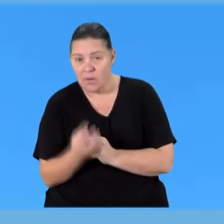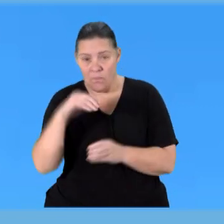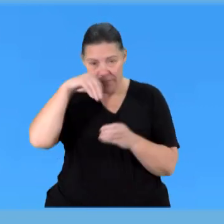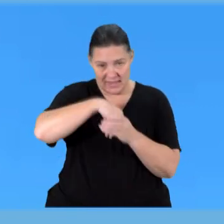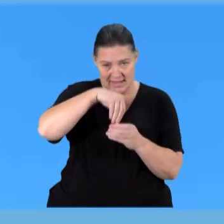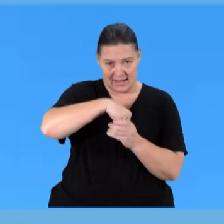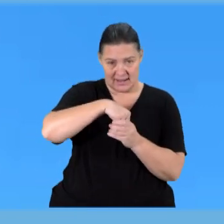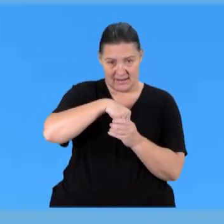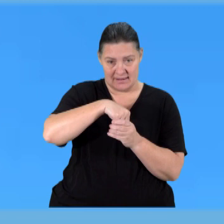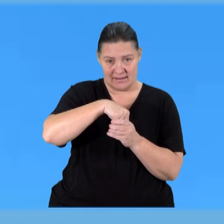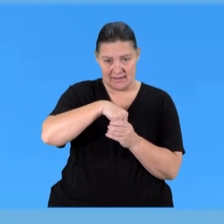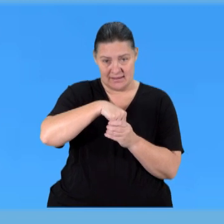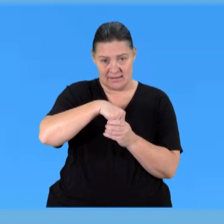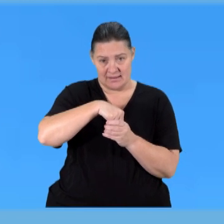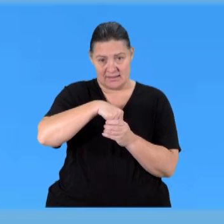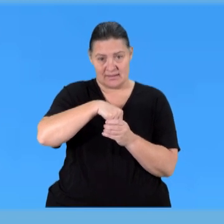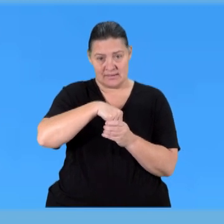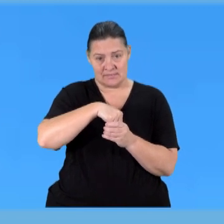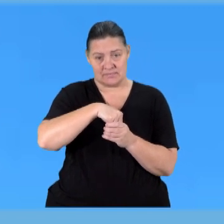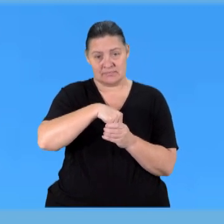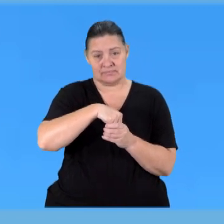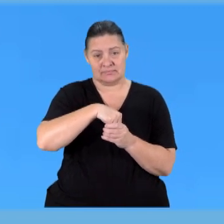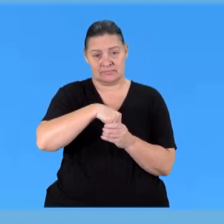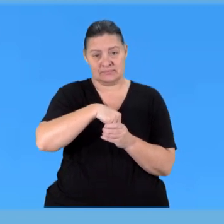it happens within